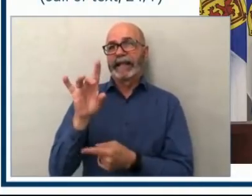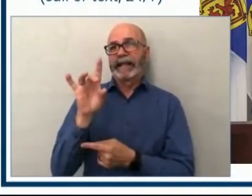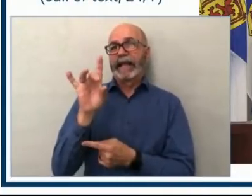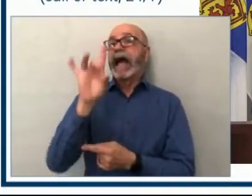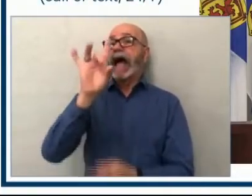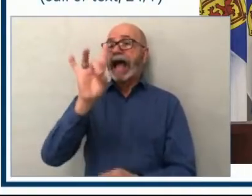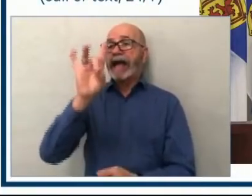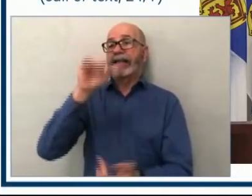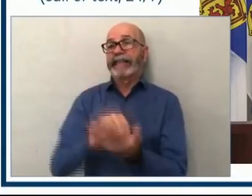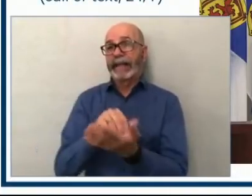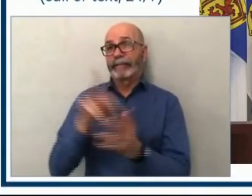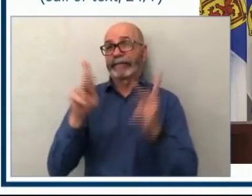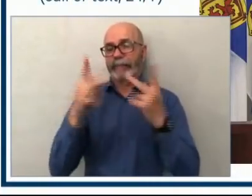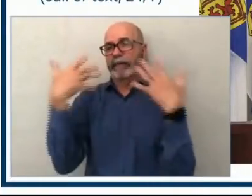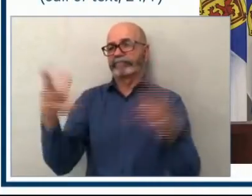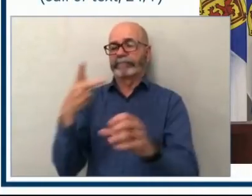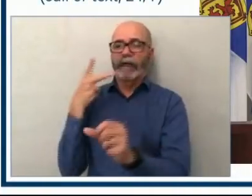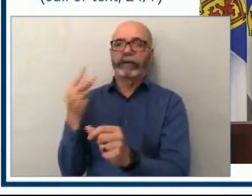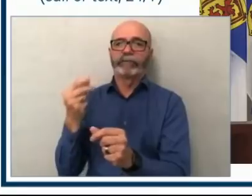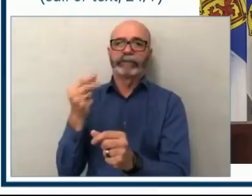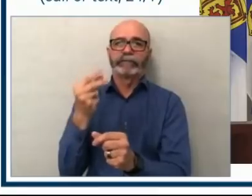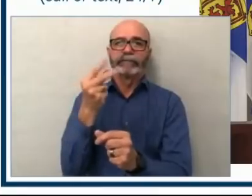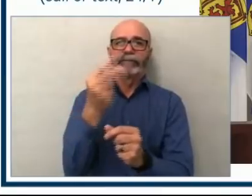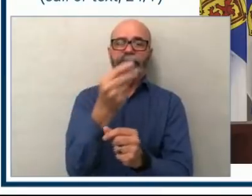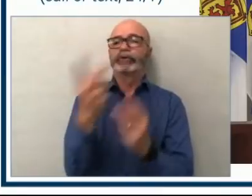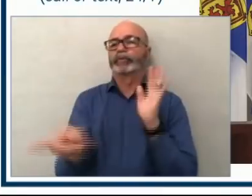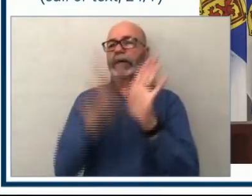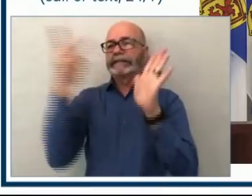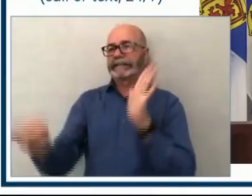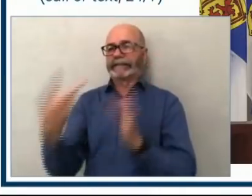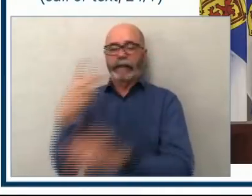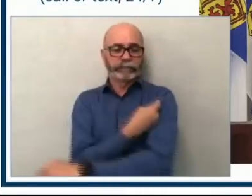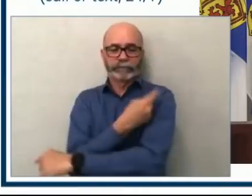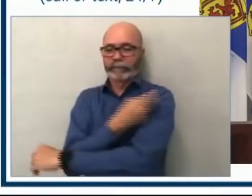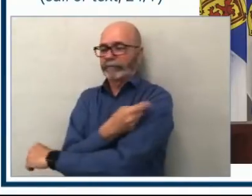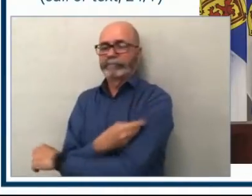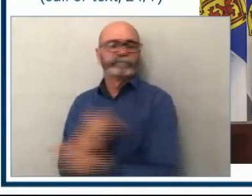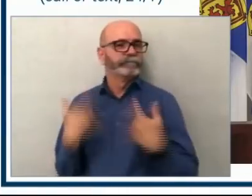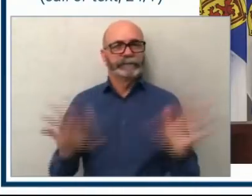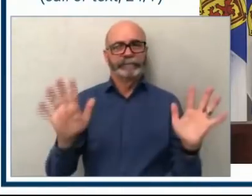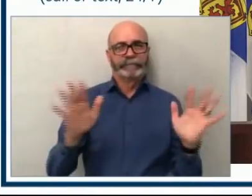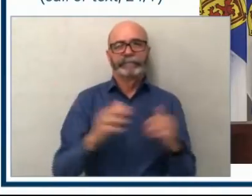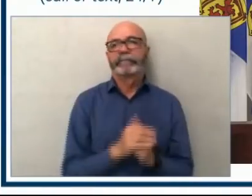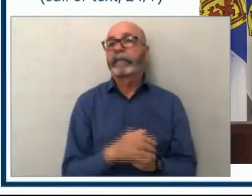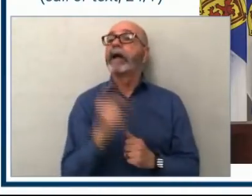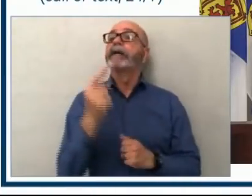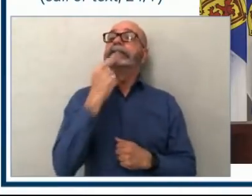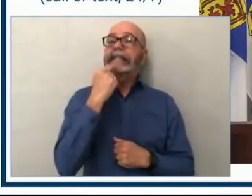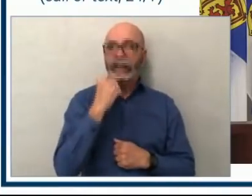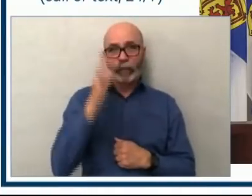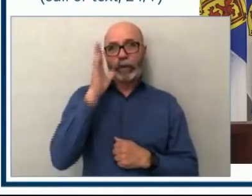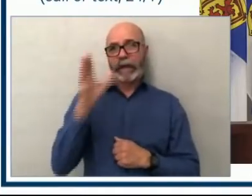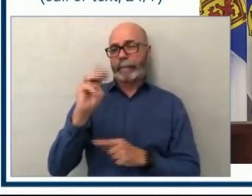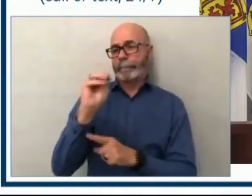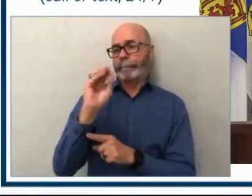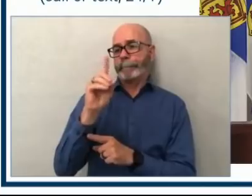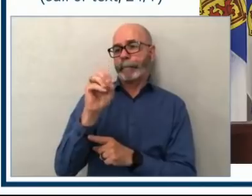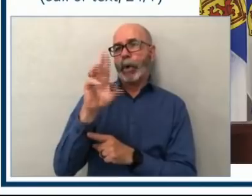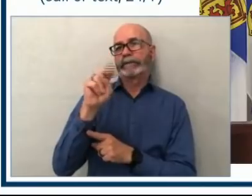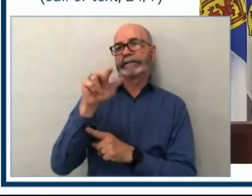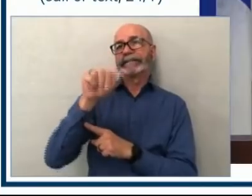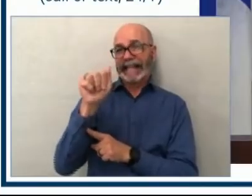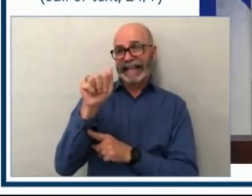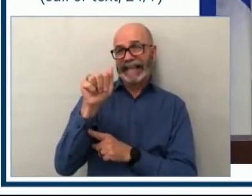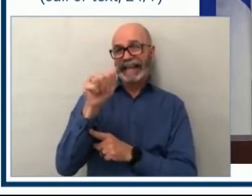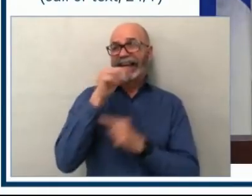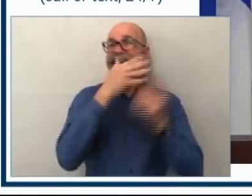week we told you that the federal government redirected a percentage of the Moderna vaccine from every province to go to the north, to our isolated